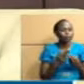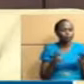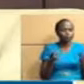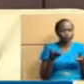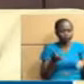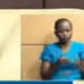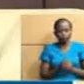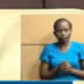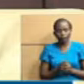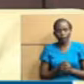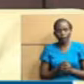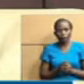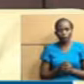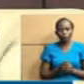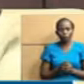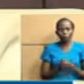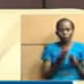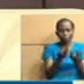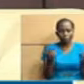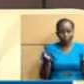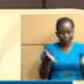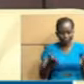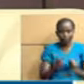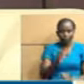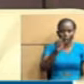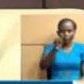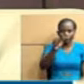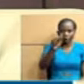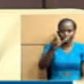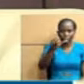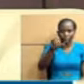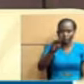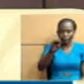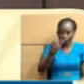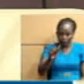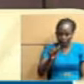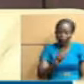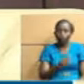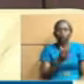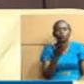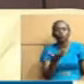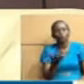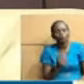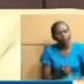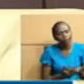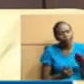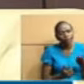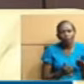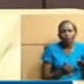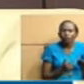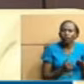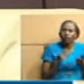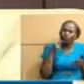in studio and ask Salima to come back, because the appreciation of social